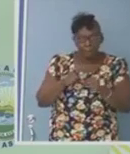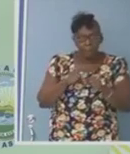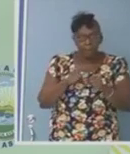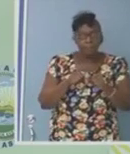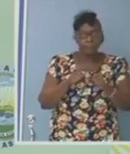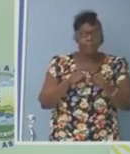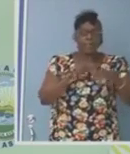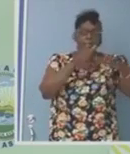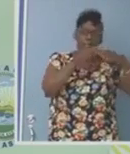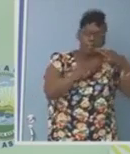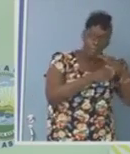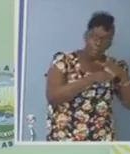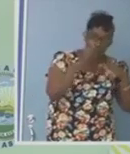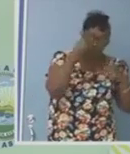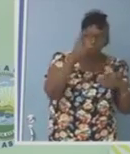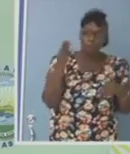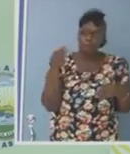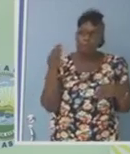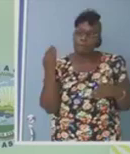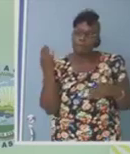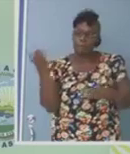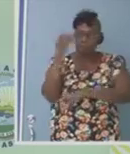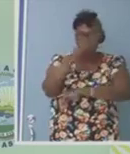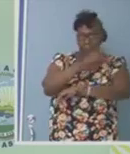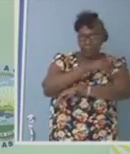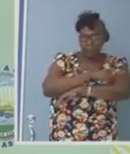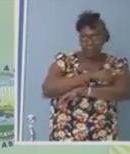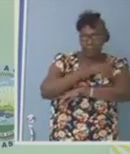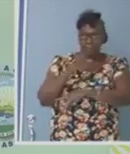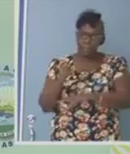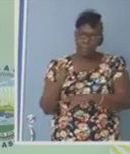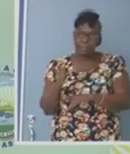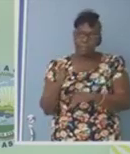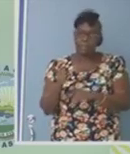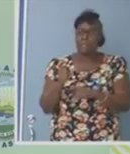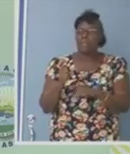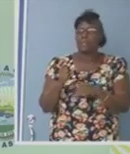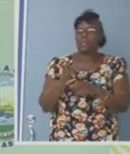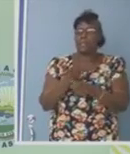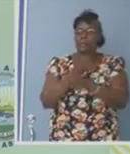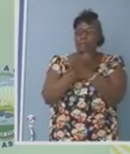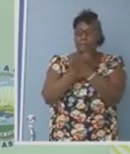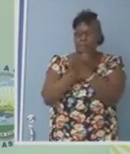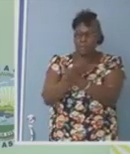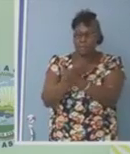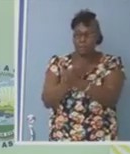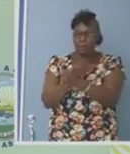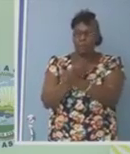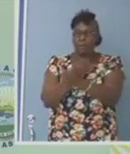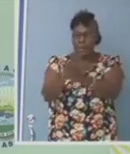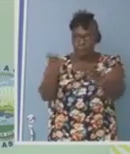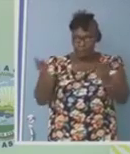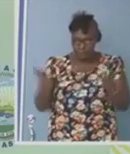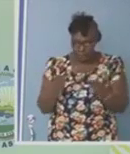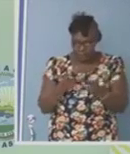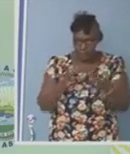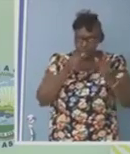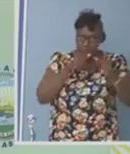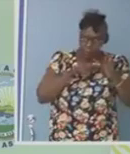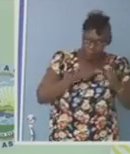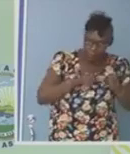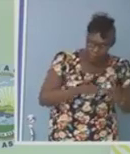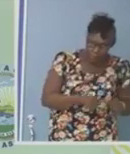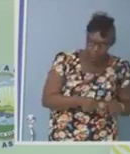to inform the public that we have since secured a facility where those persons will be quarantined.